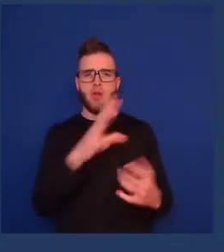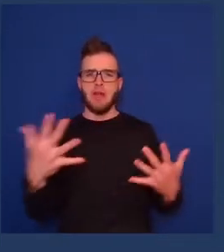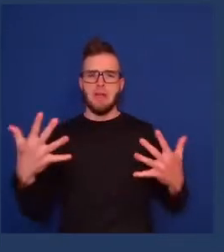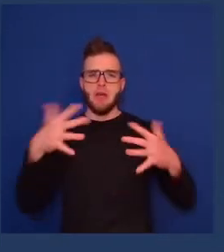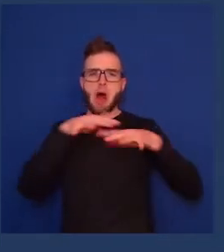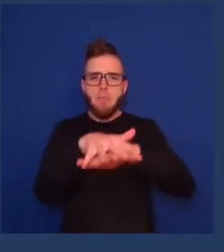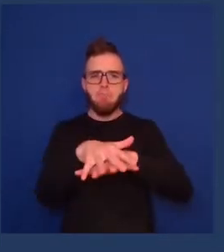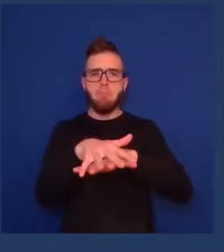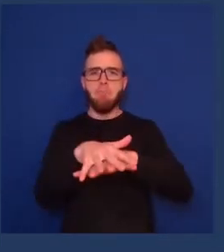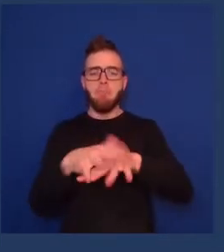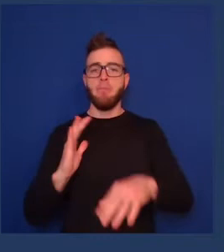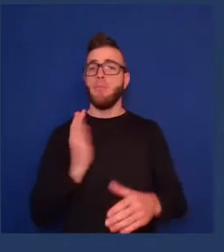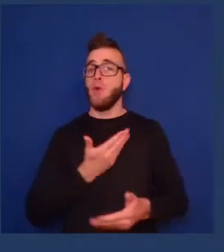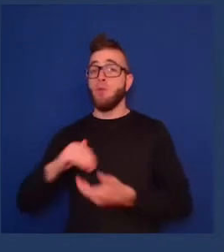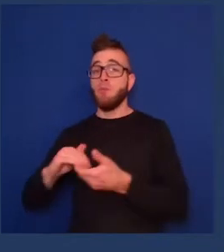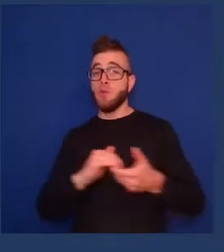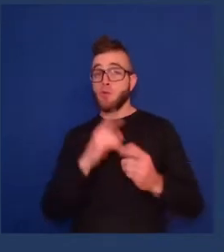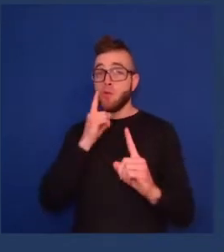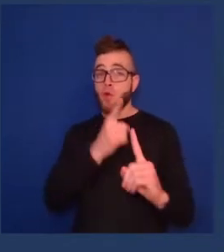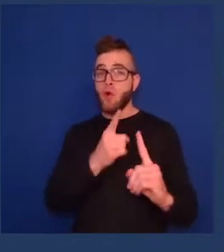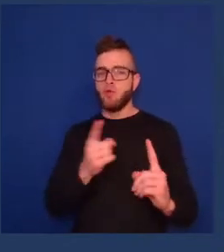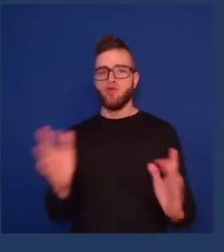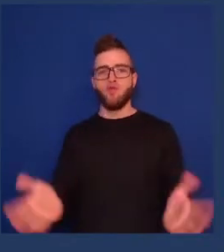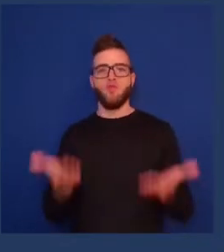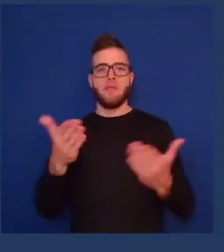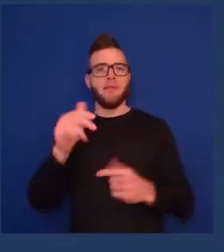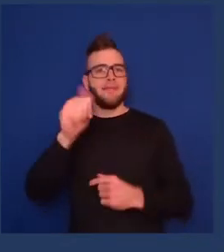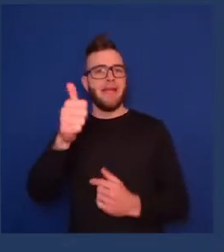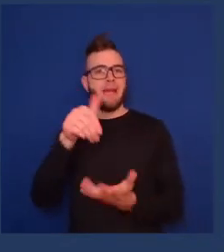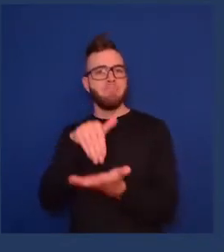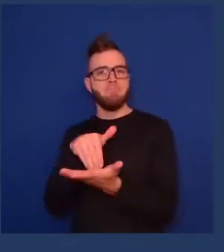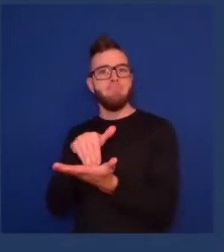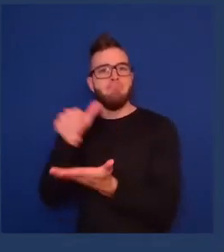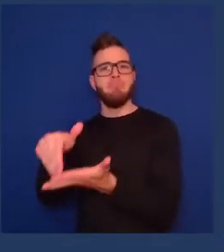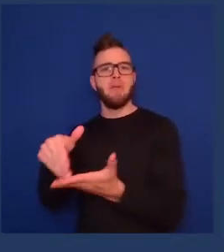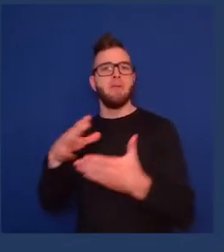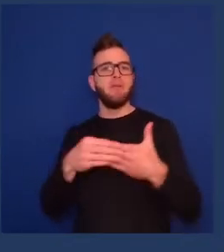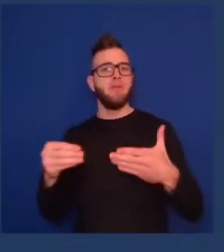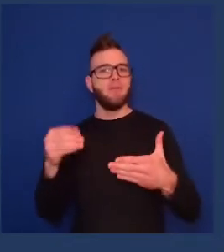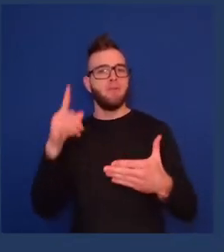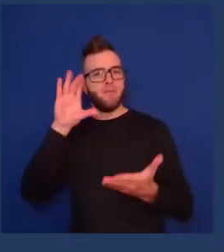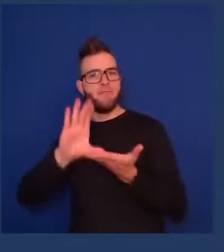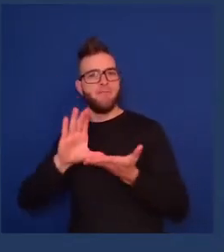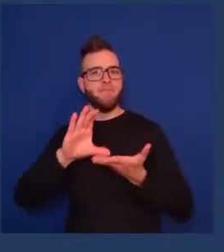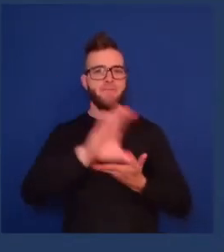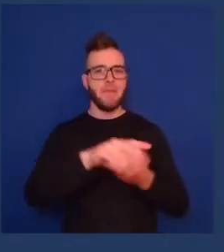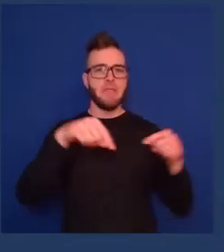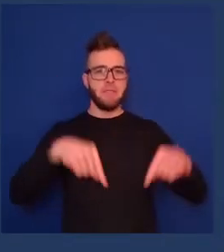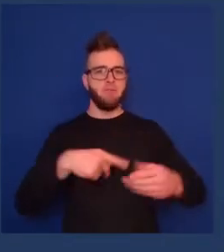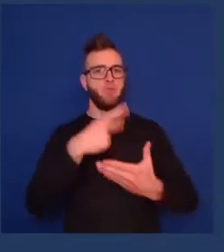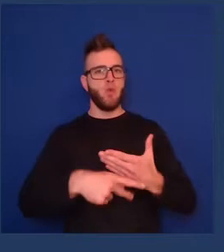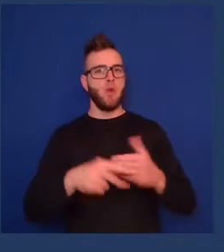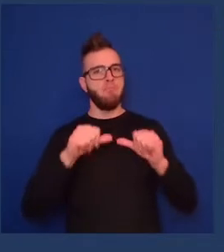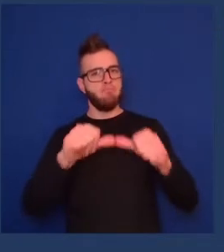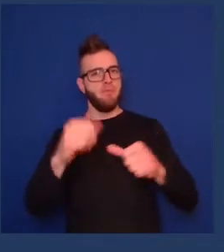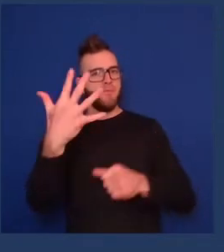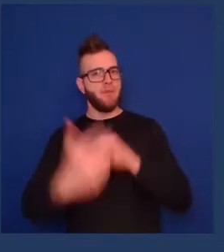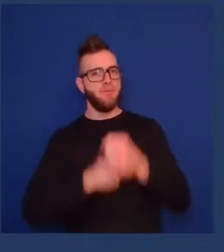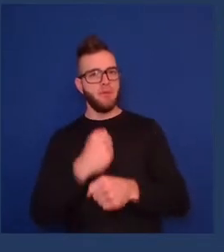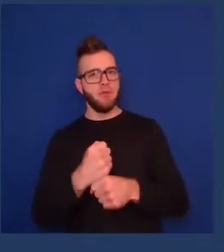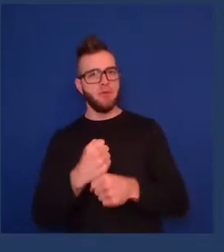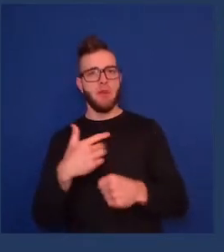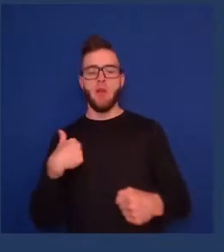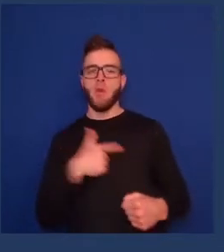the strengths of these two fabulous institutions. Our partnership goal is to raise $10 million to fund